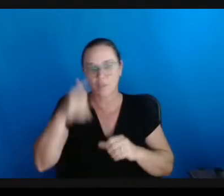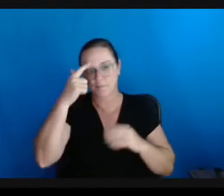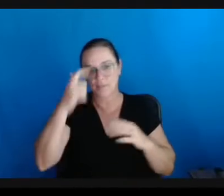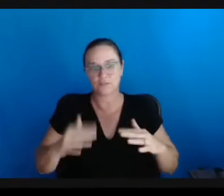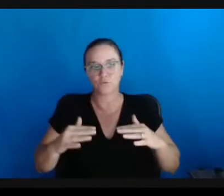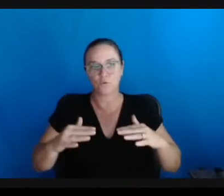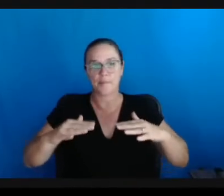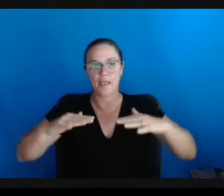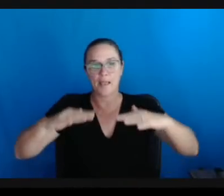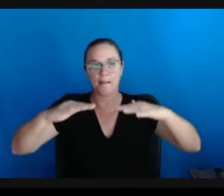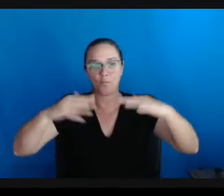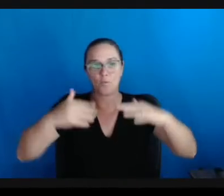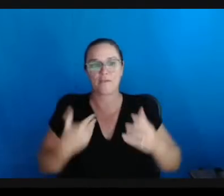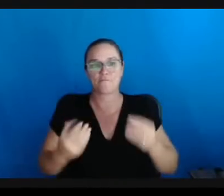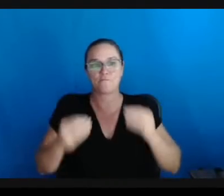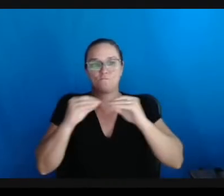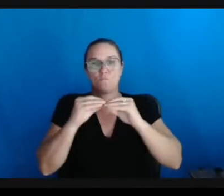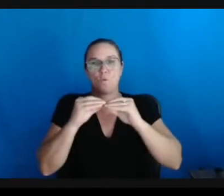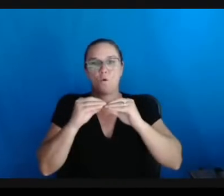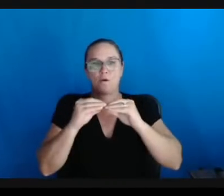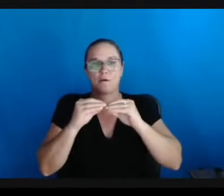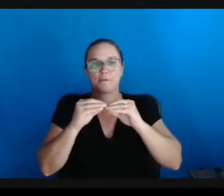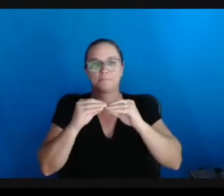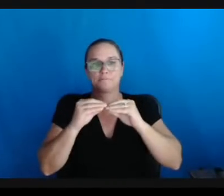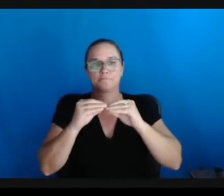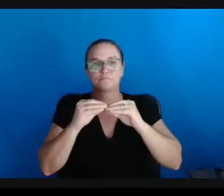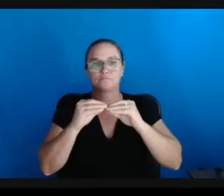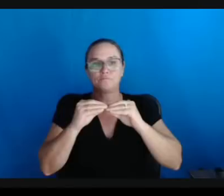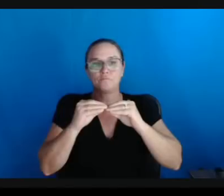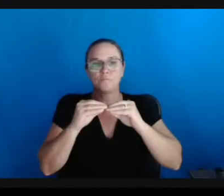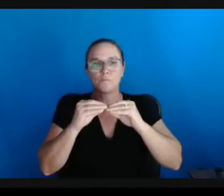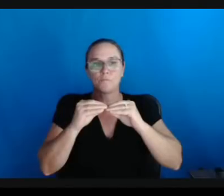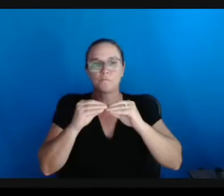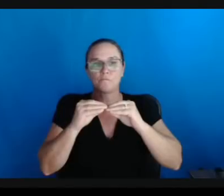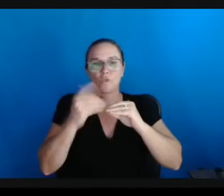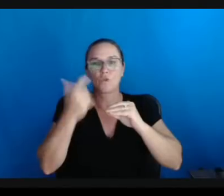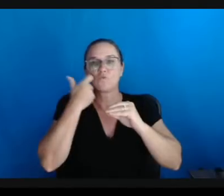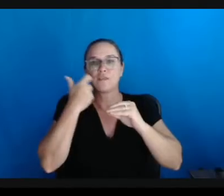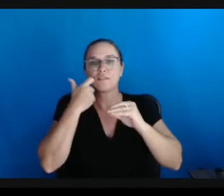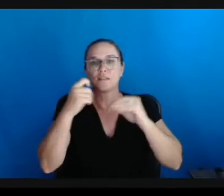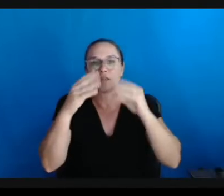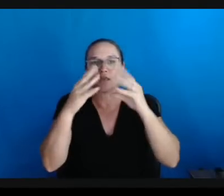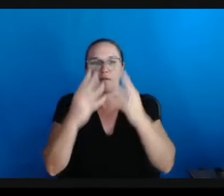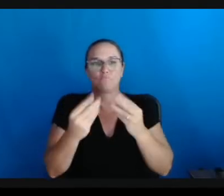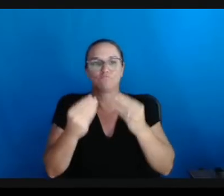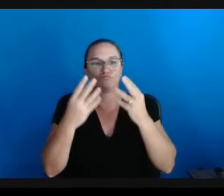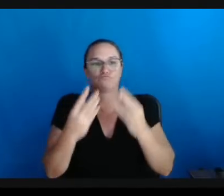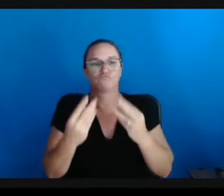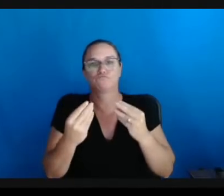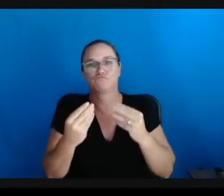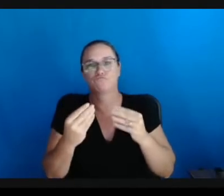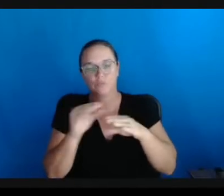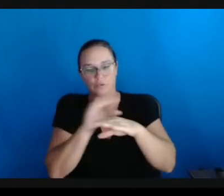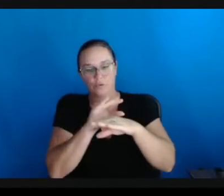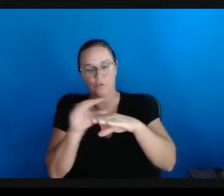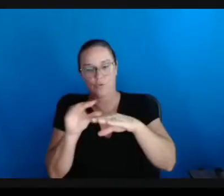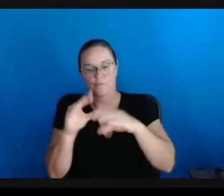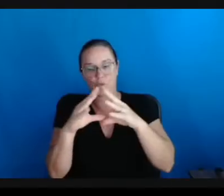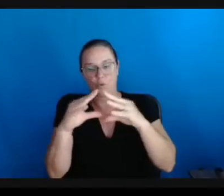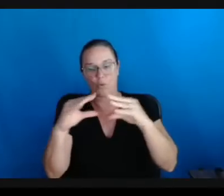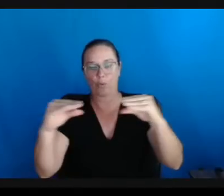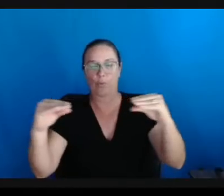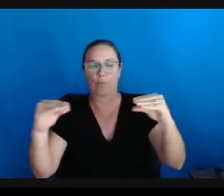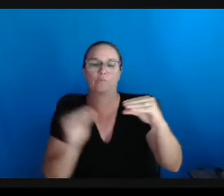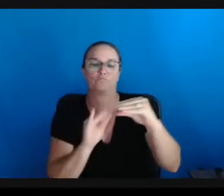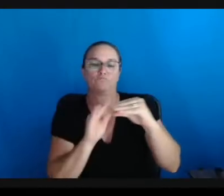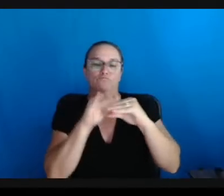higher, we now have more of that recently fluid interior that can act as a pathway for the lava